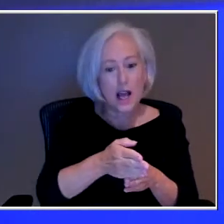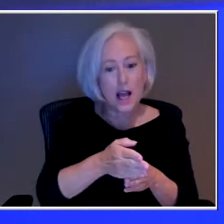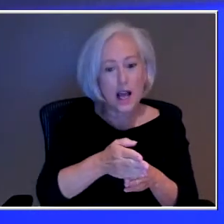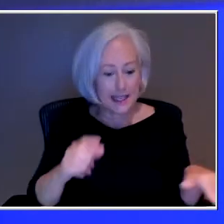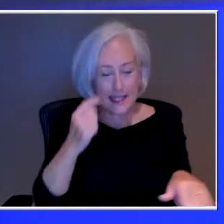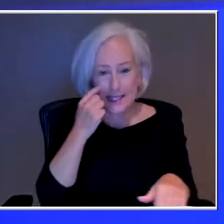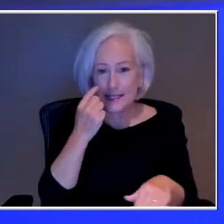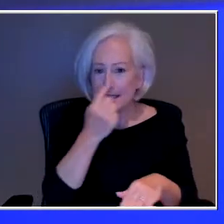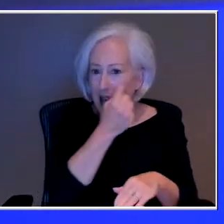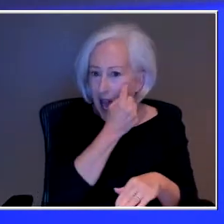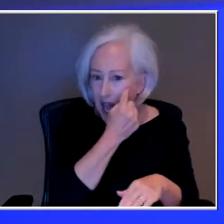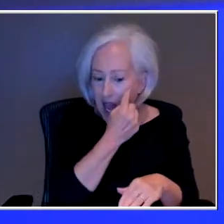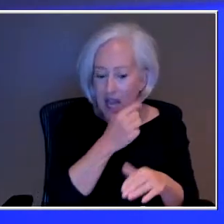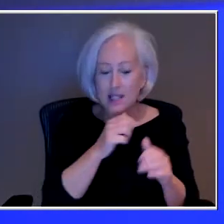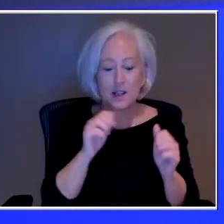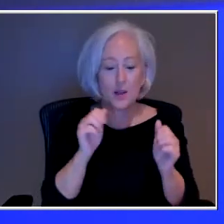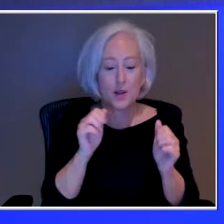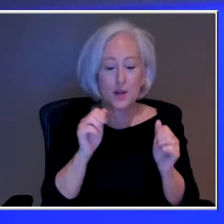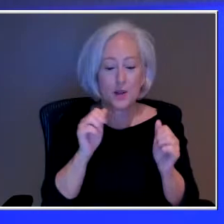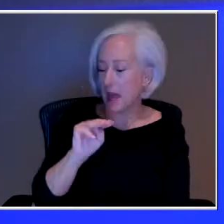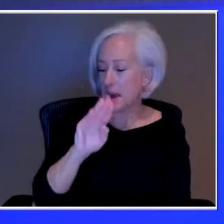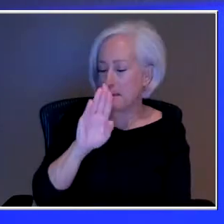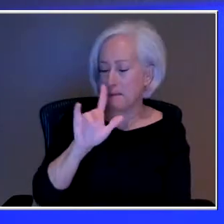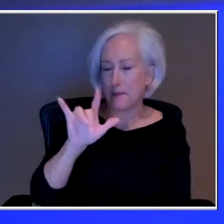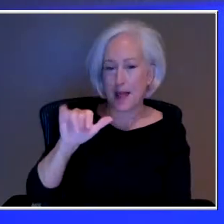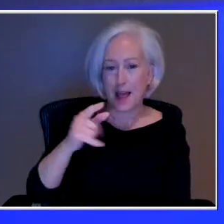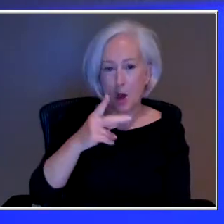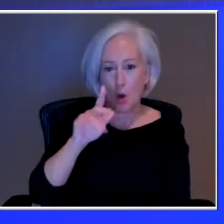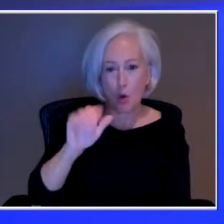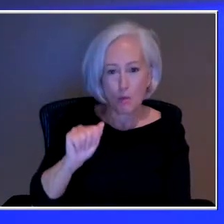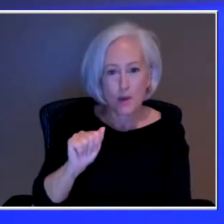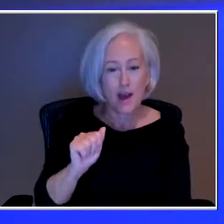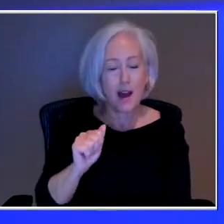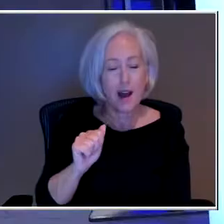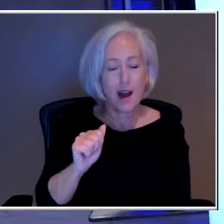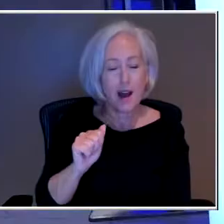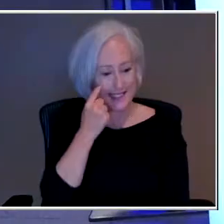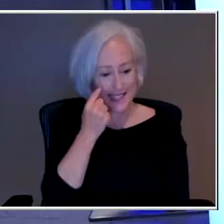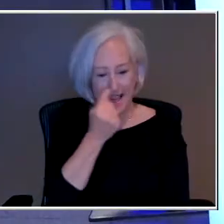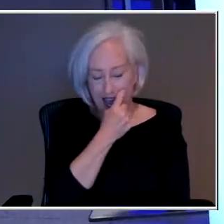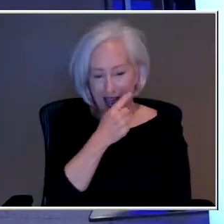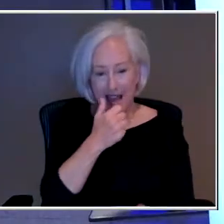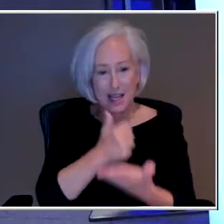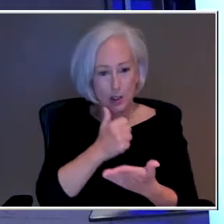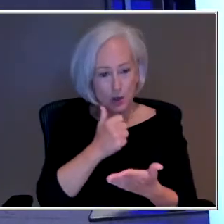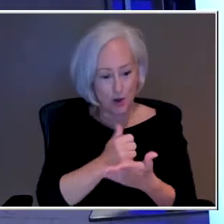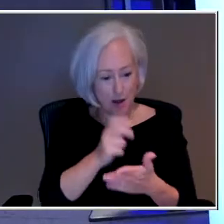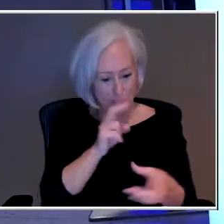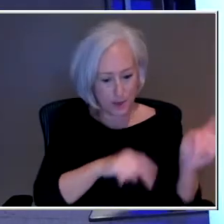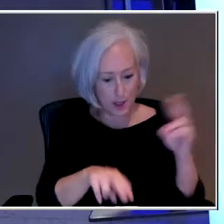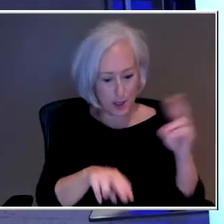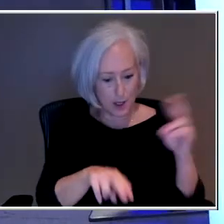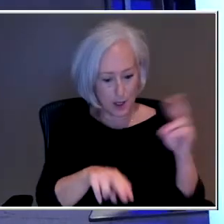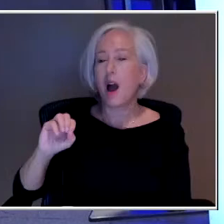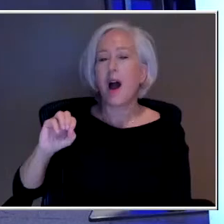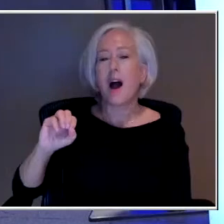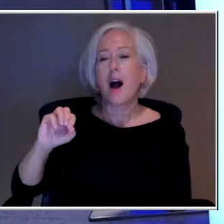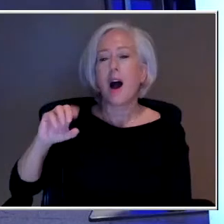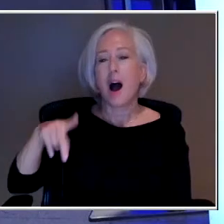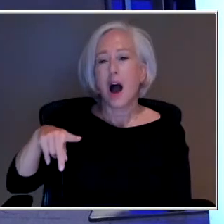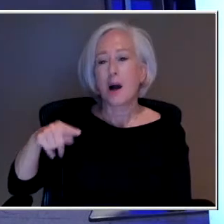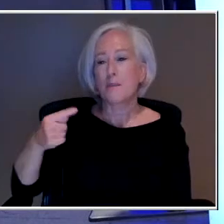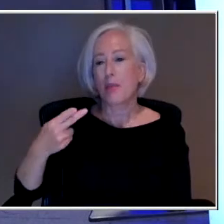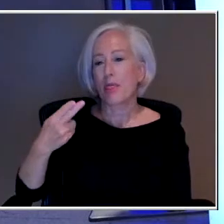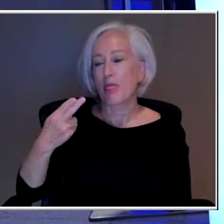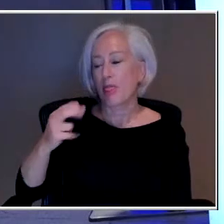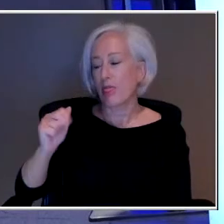and diagnosing and assessments of vision and all of those things. So orthoptist, ophthalmologist, yes. And then you have a third part